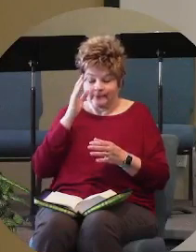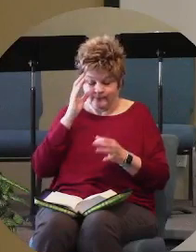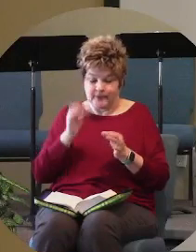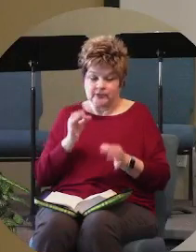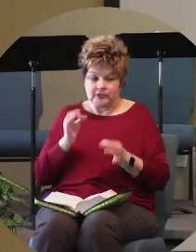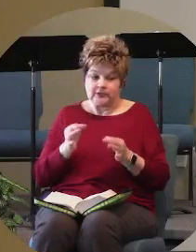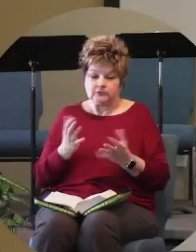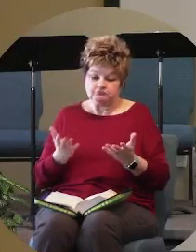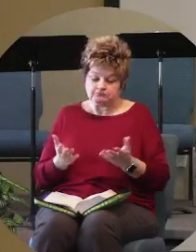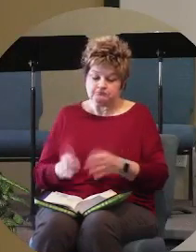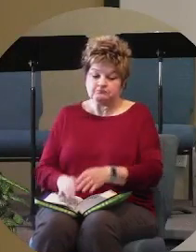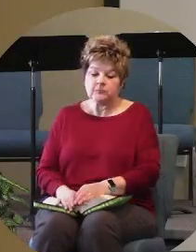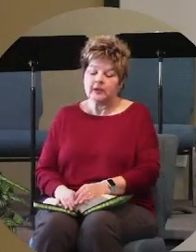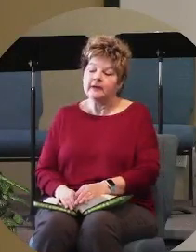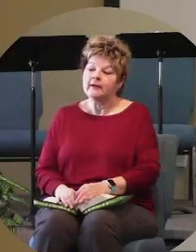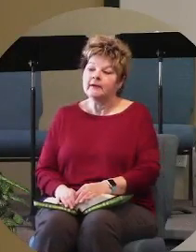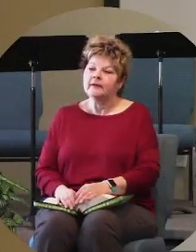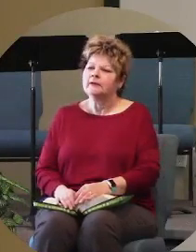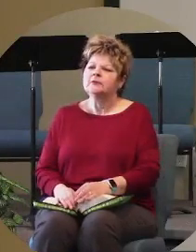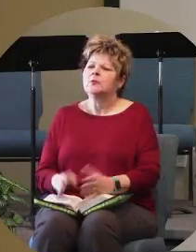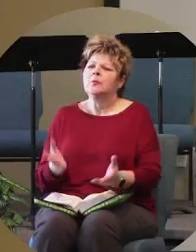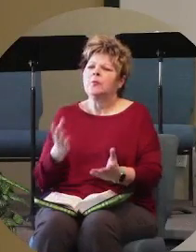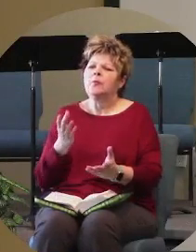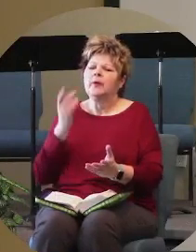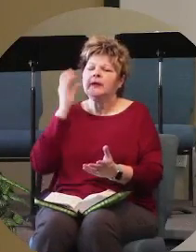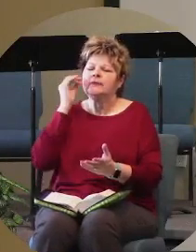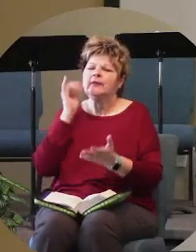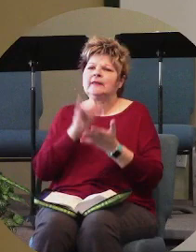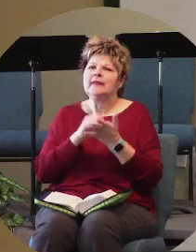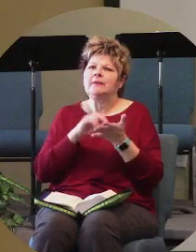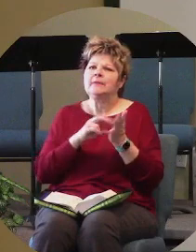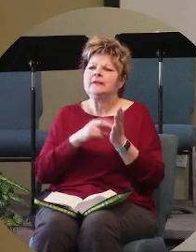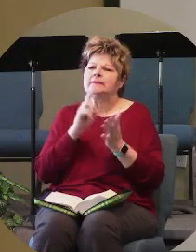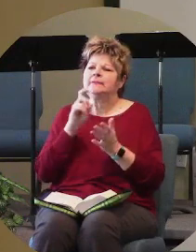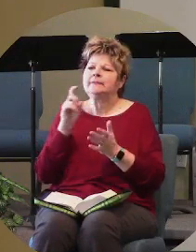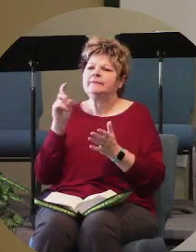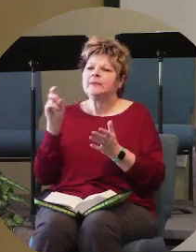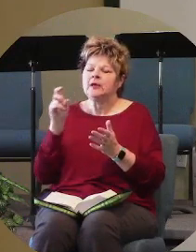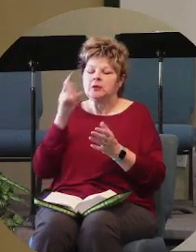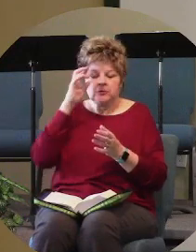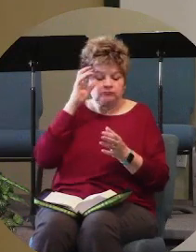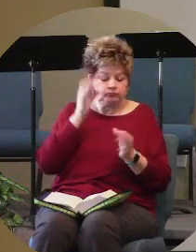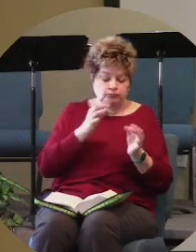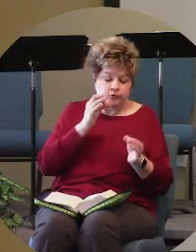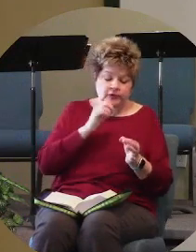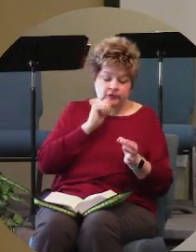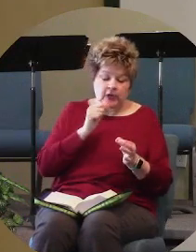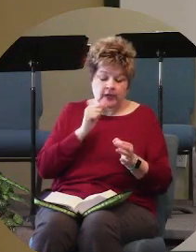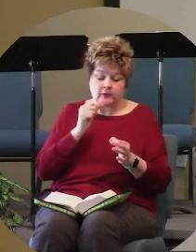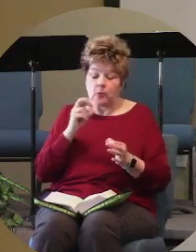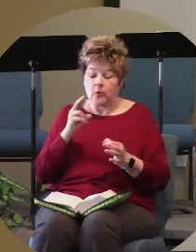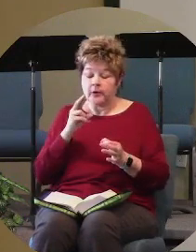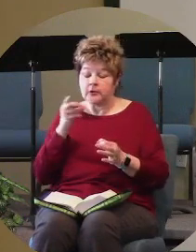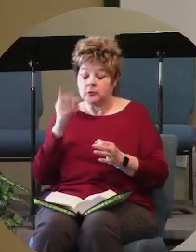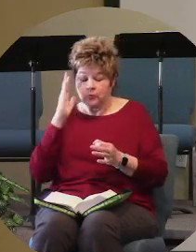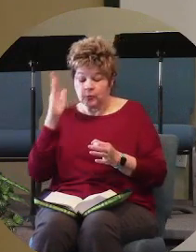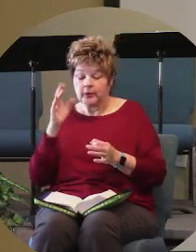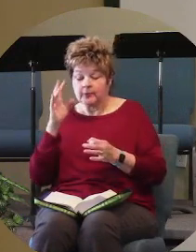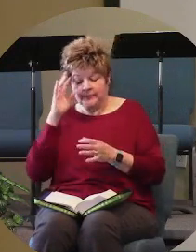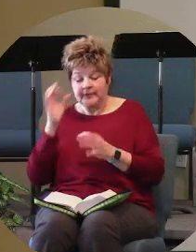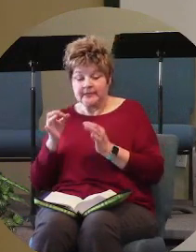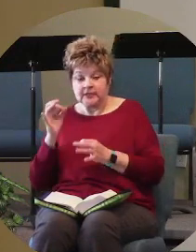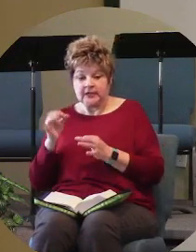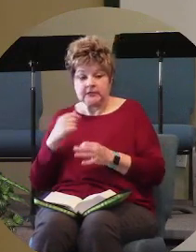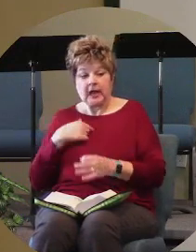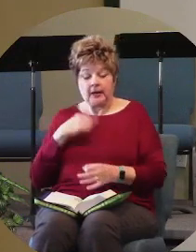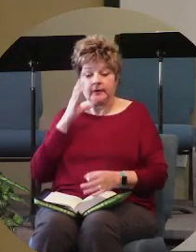So, what do you think that means? Judge not lest you be judged. Well, I